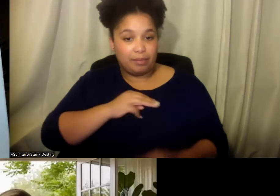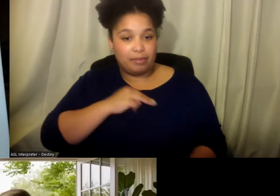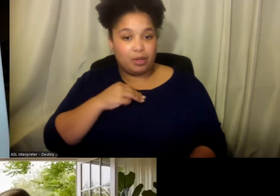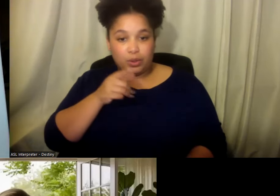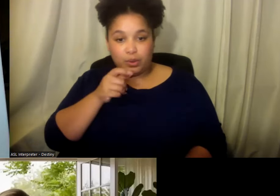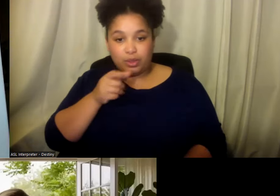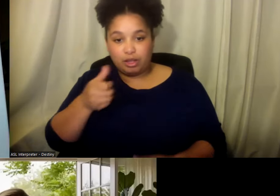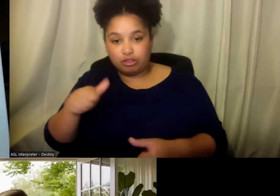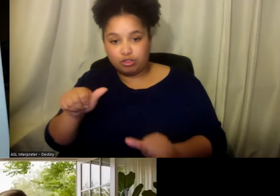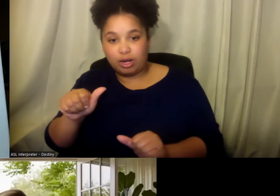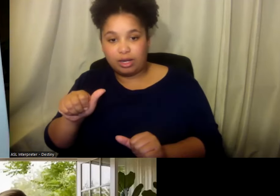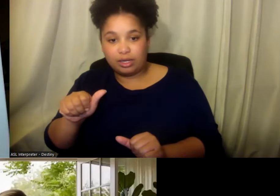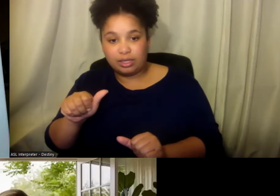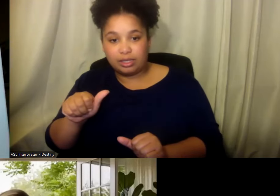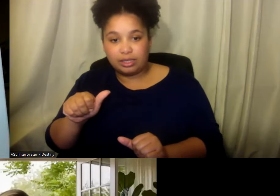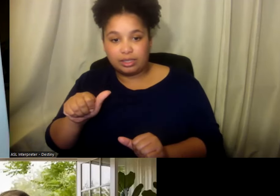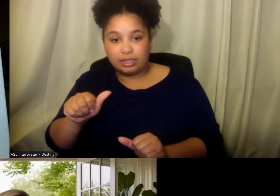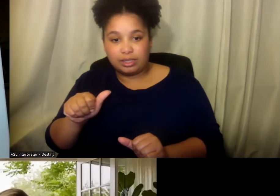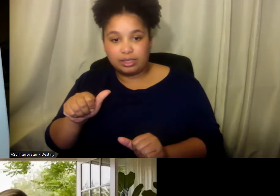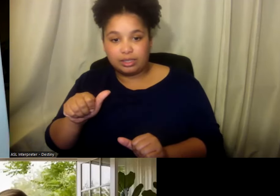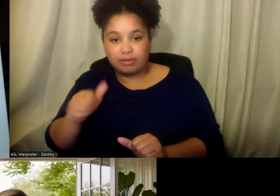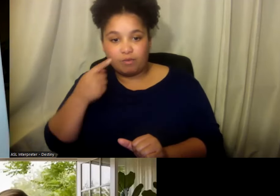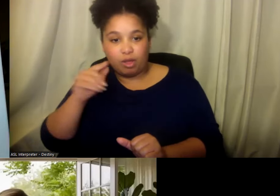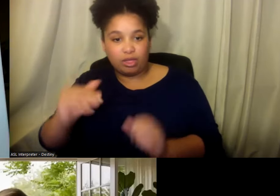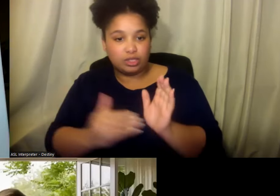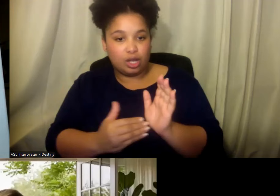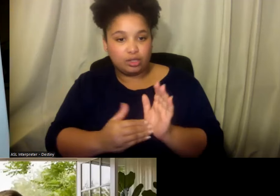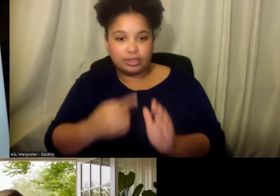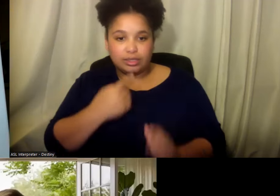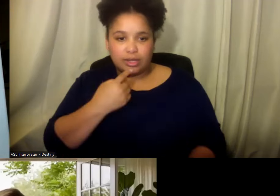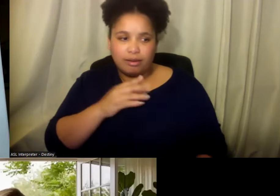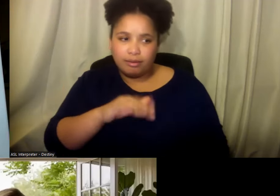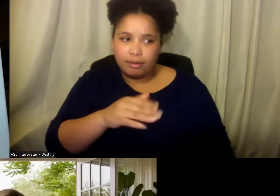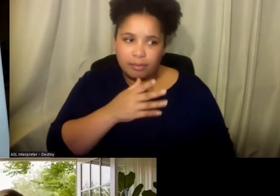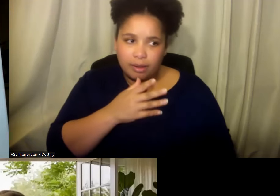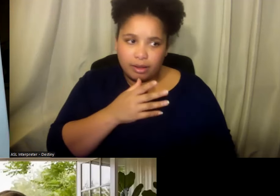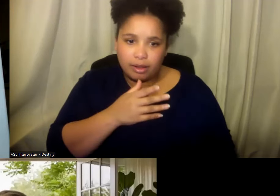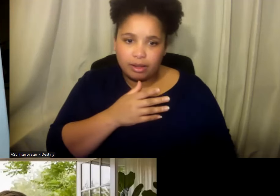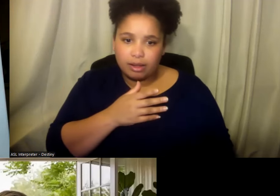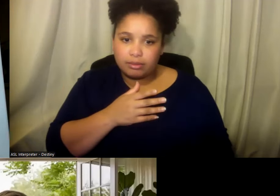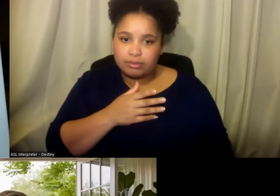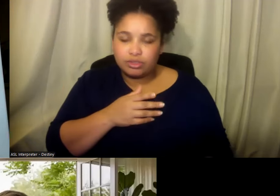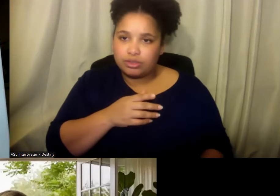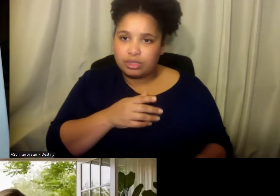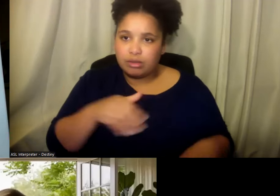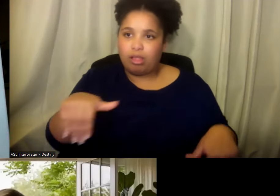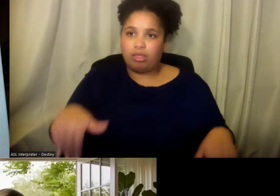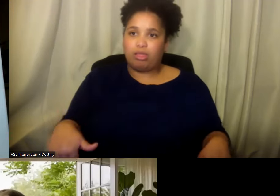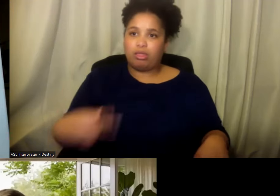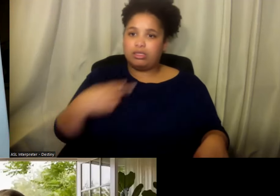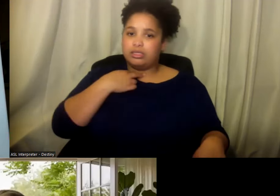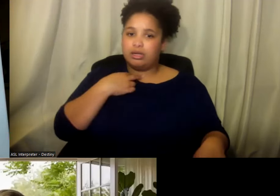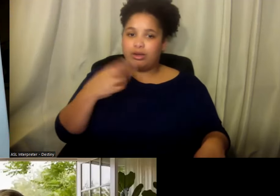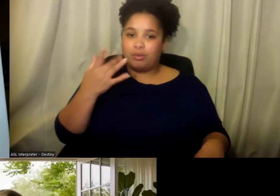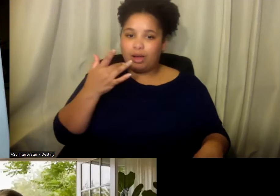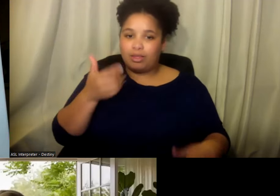is trying for that physician to say, hey, mom is incapacitated, because they're trying